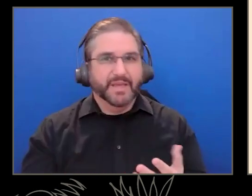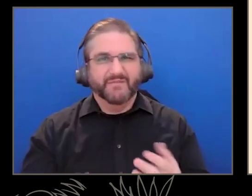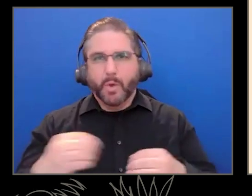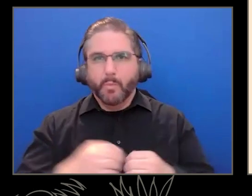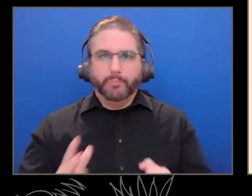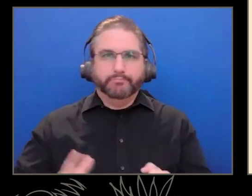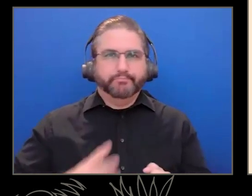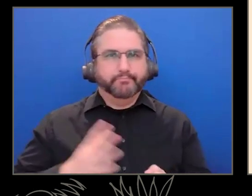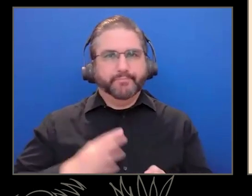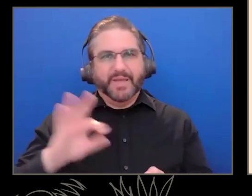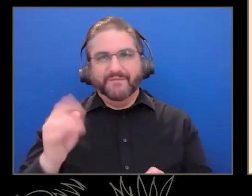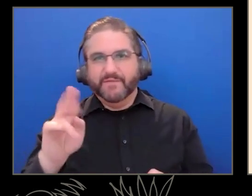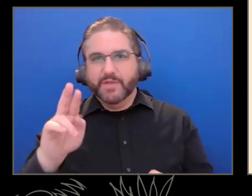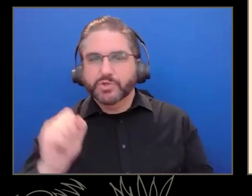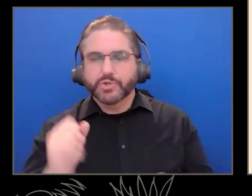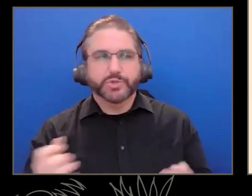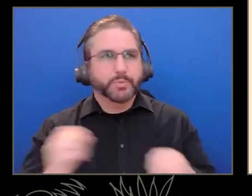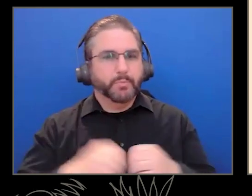and plans and whatever.